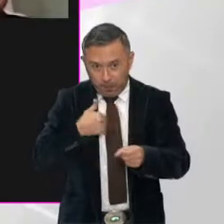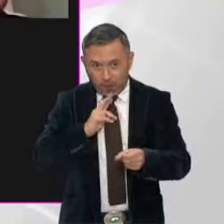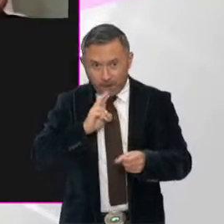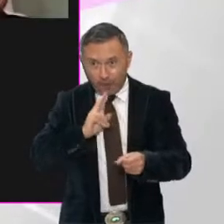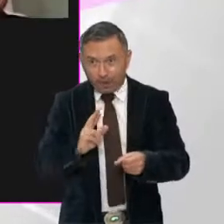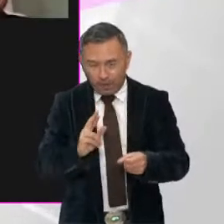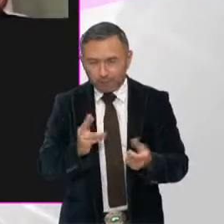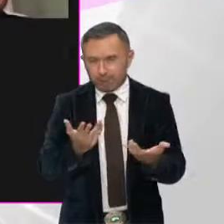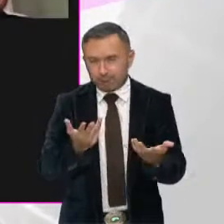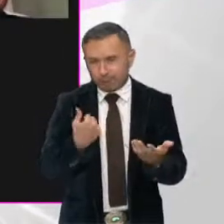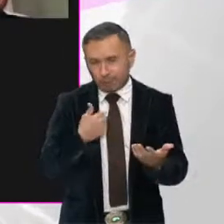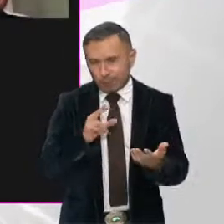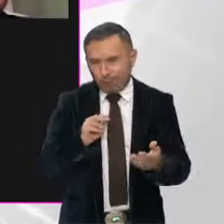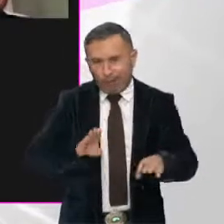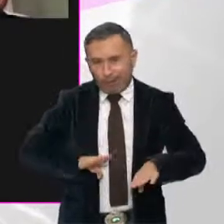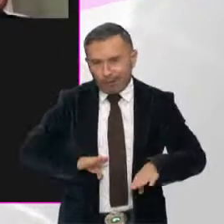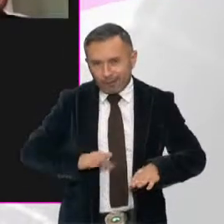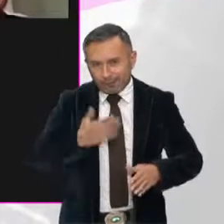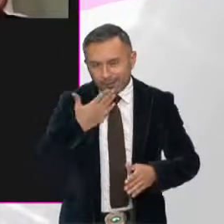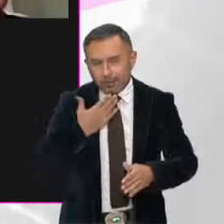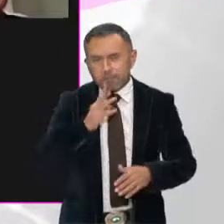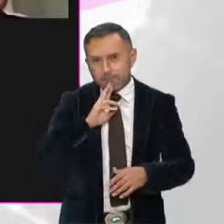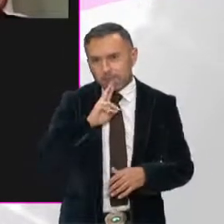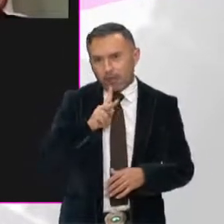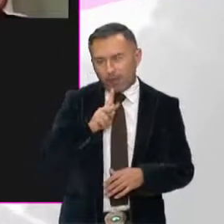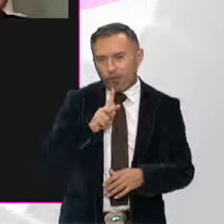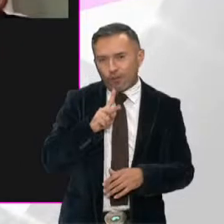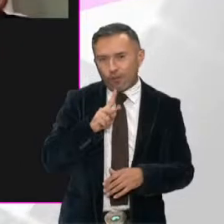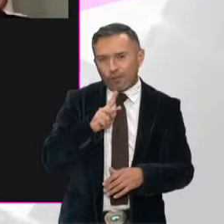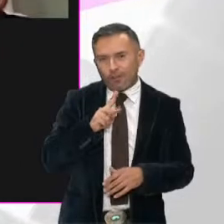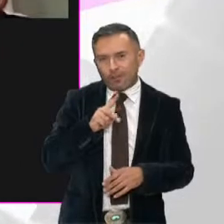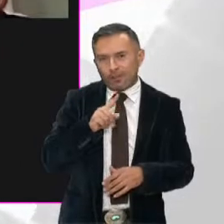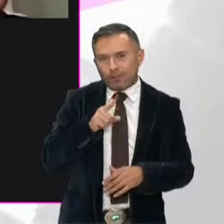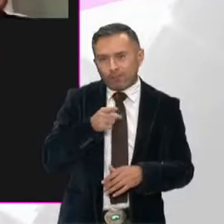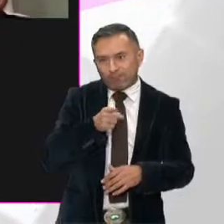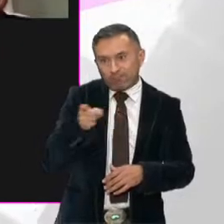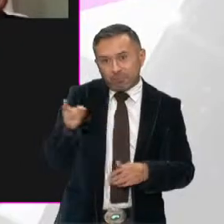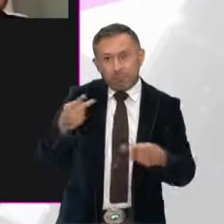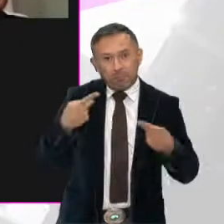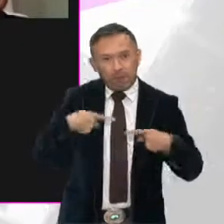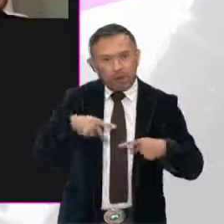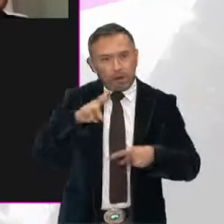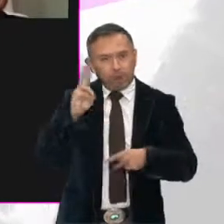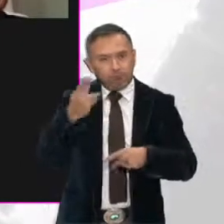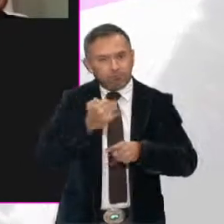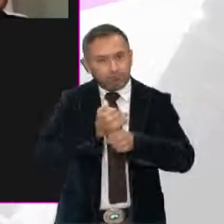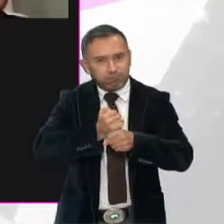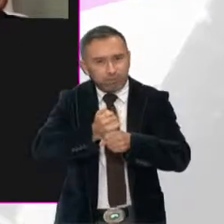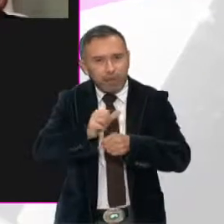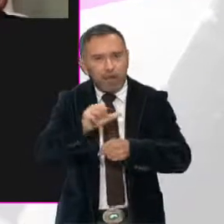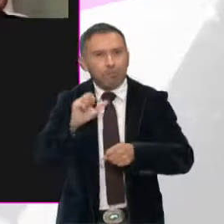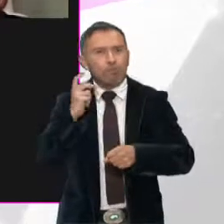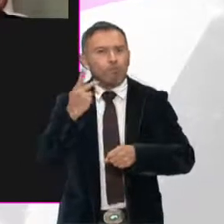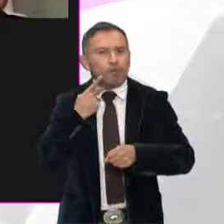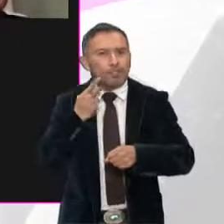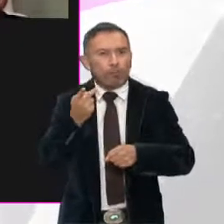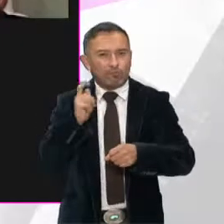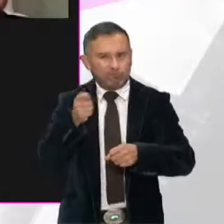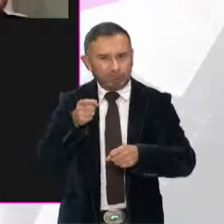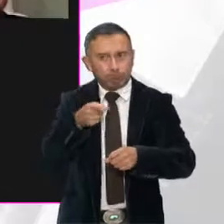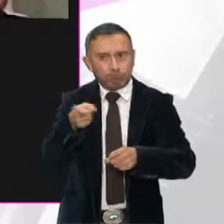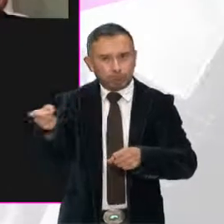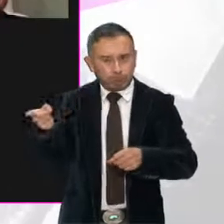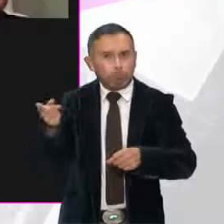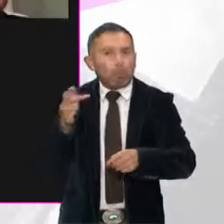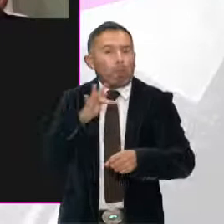everybody trusted this electoral body. Maybe the